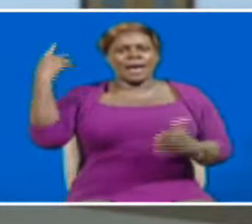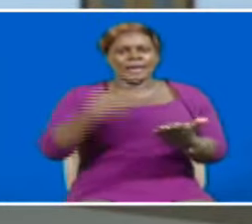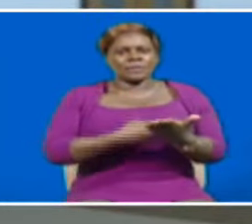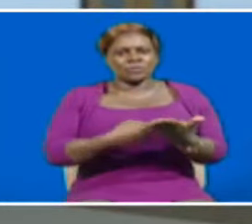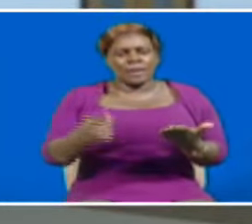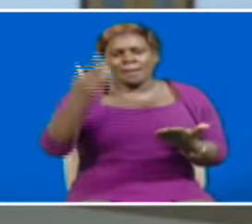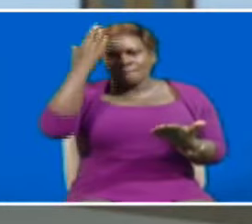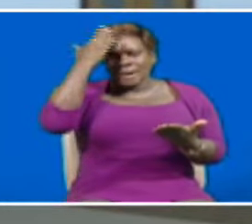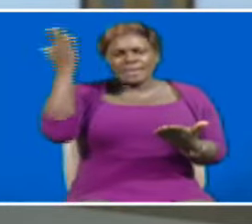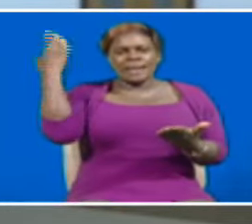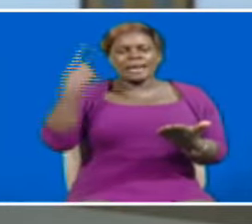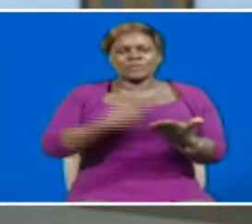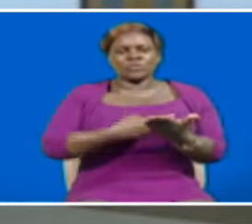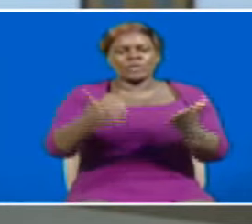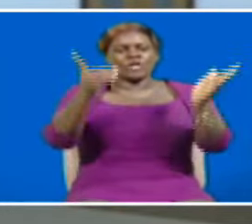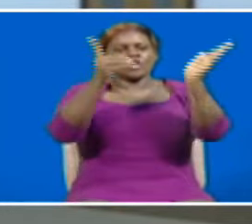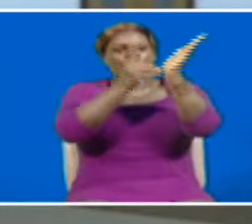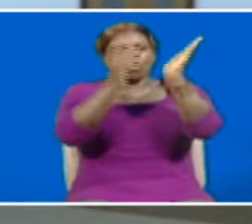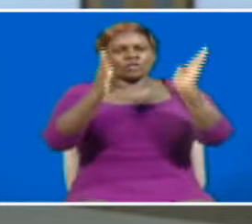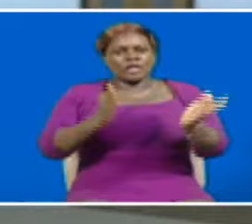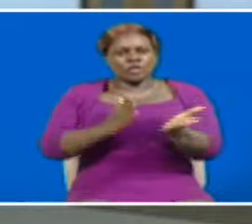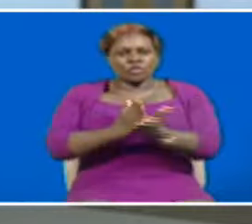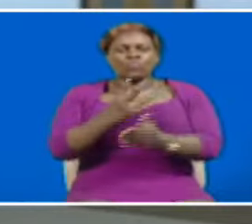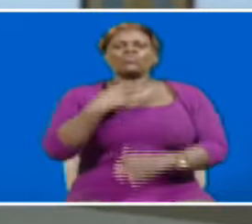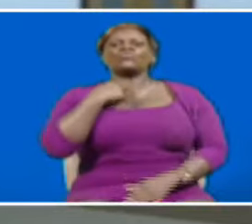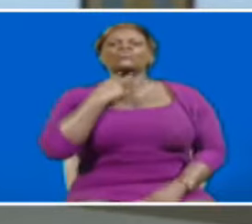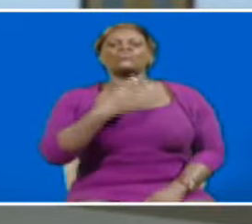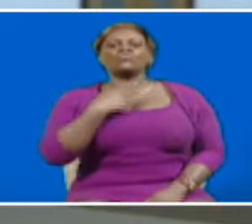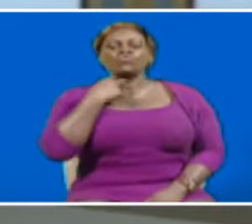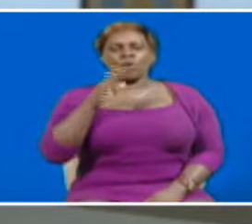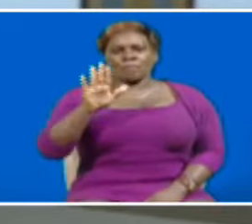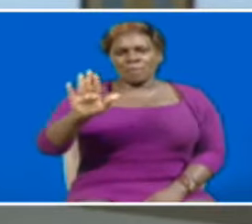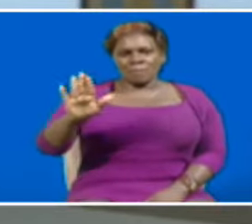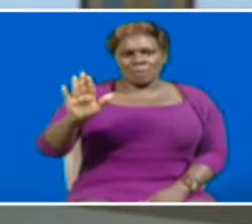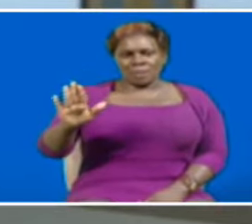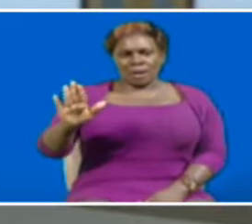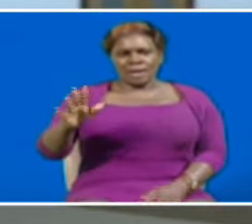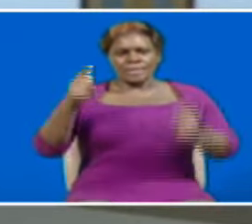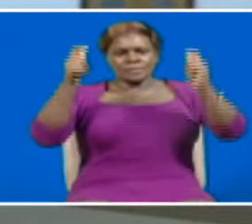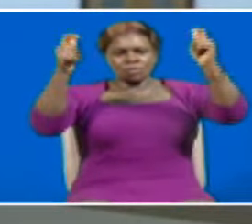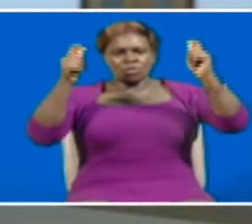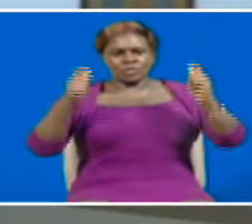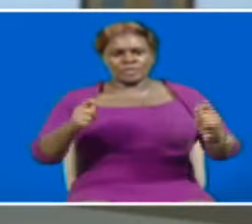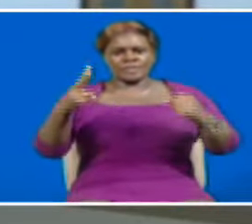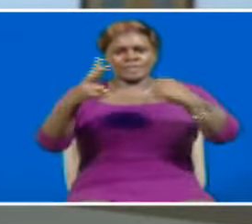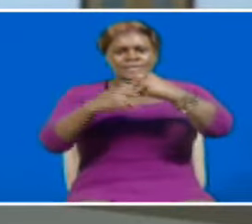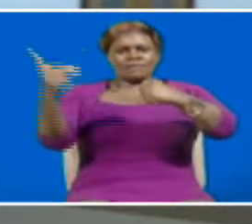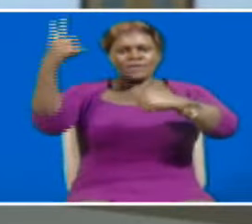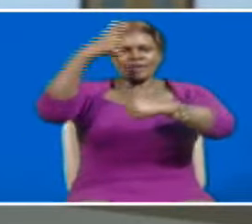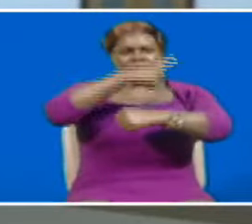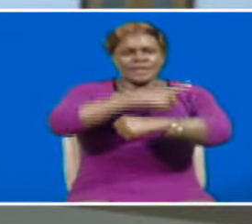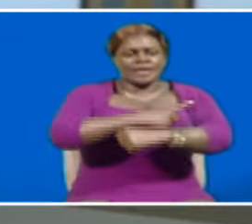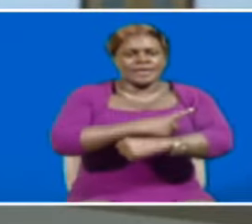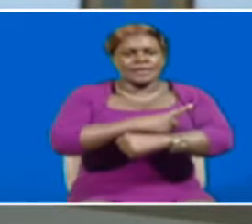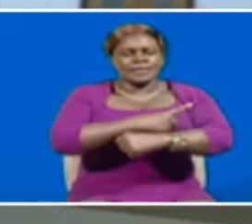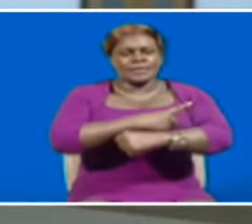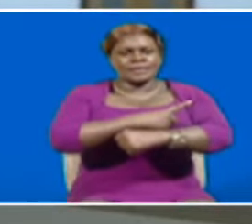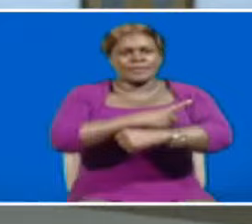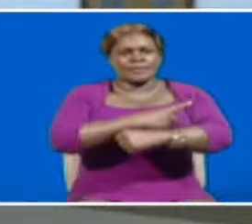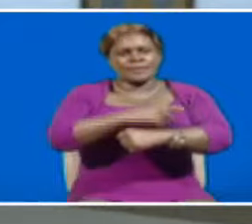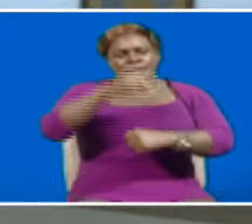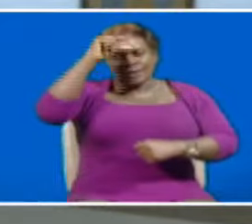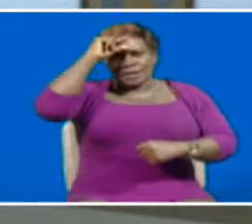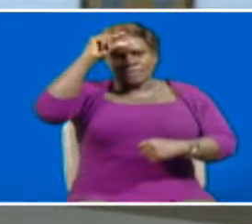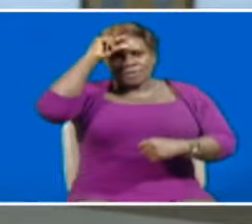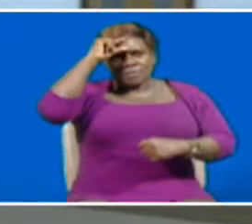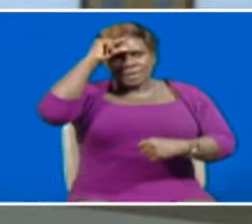On Monday last week, doctors, through their union KMPDU, issued a seven-day nationwide strike notice that the